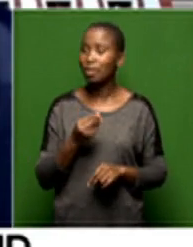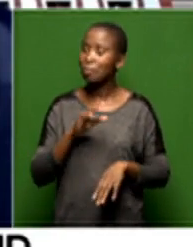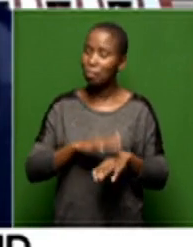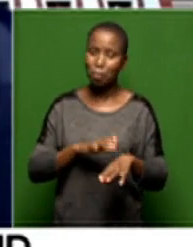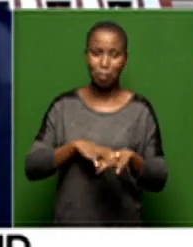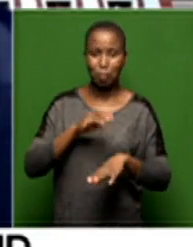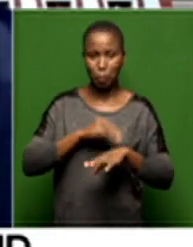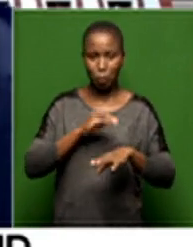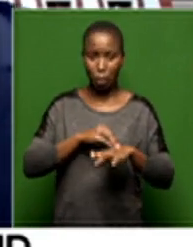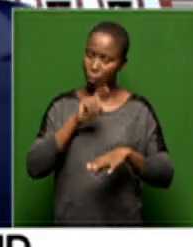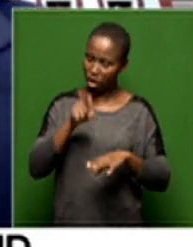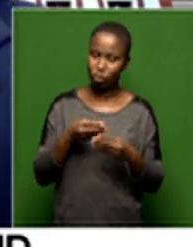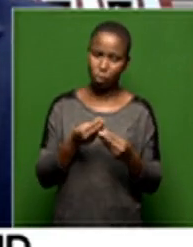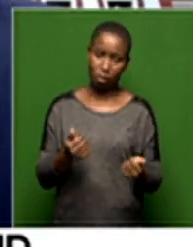address.